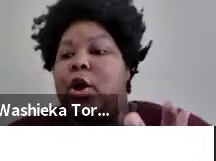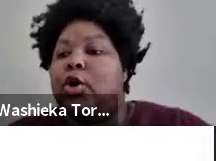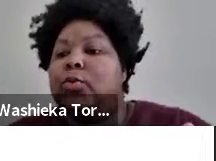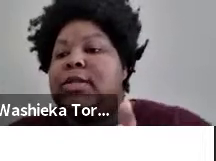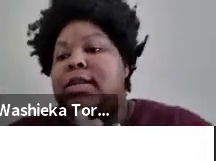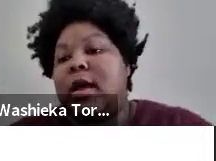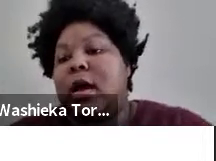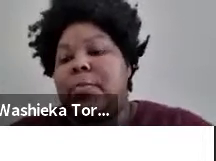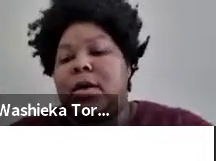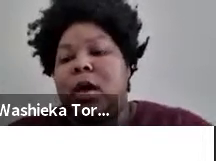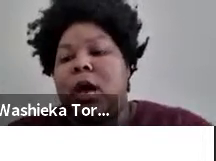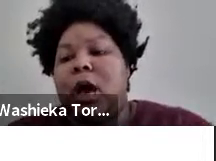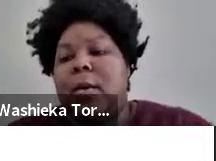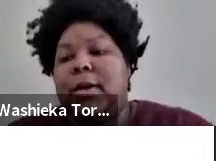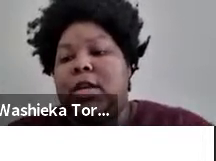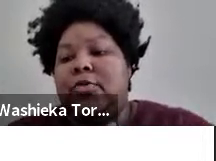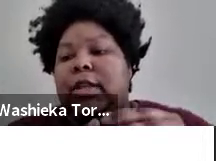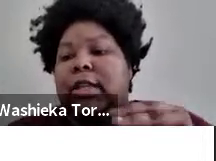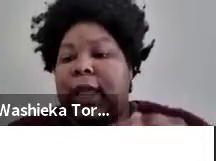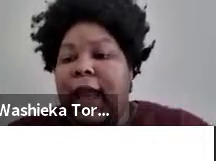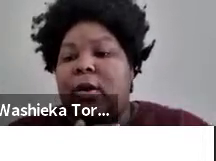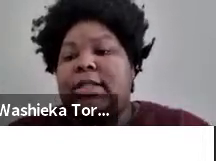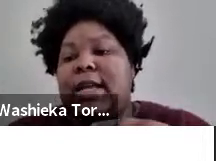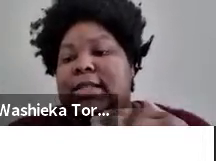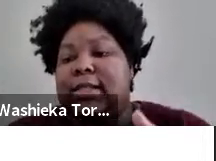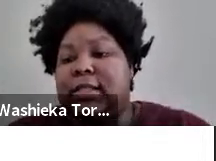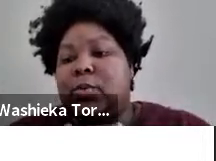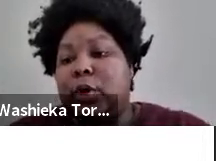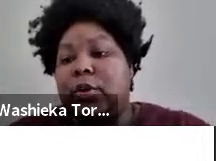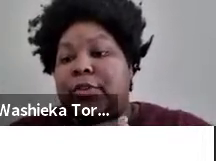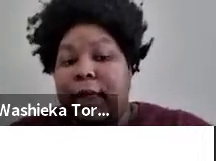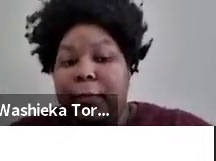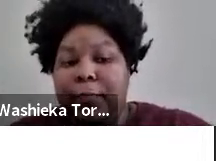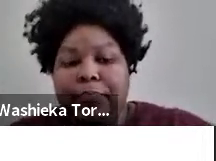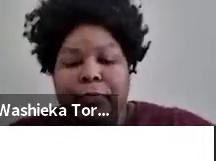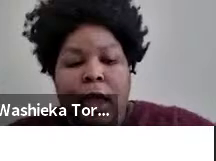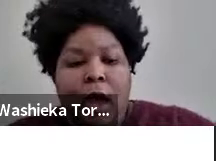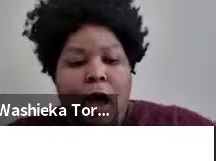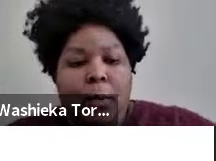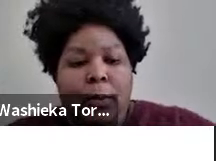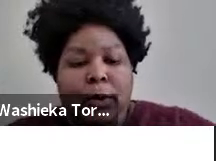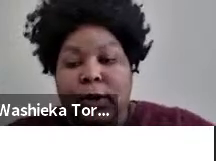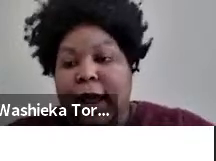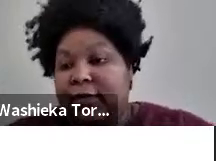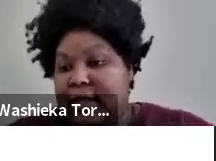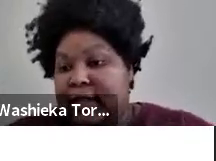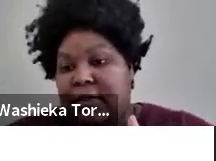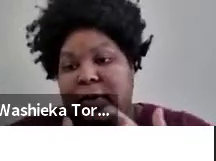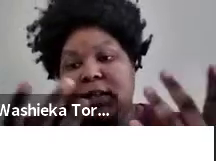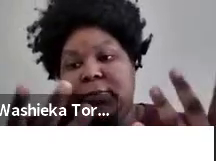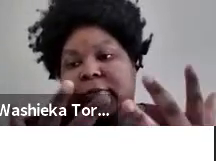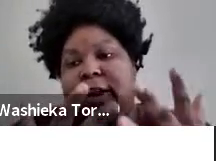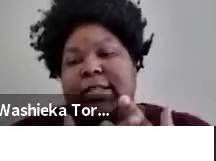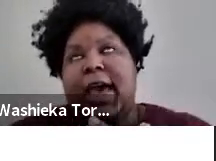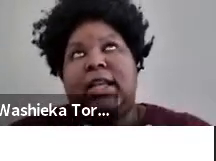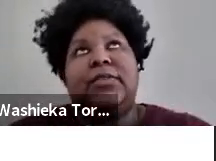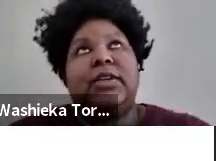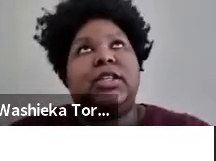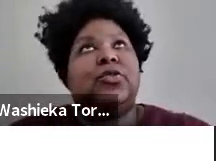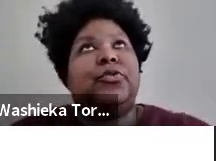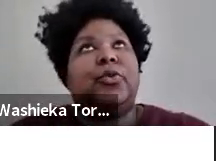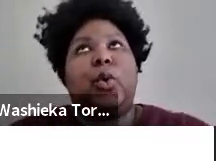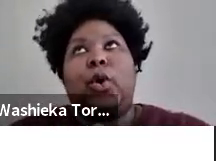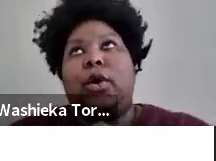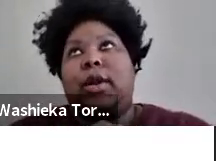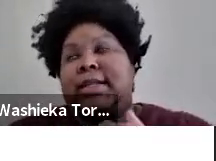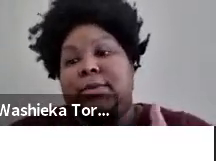how are their homes set up, and you really like, how does that system work for them? I'm also an activist. I've been a disability rights